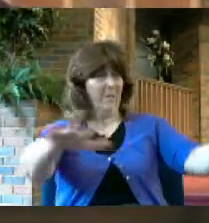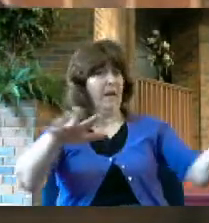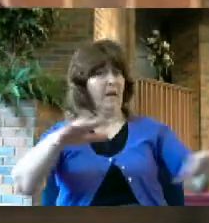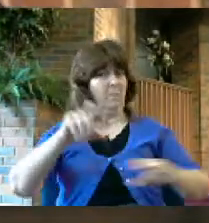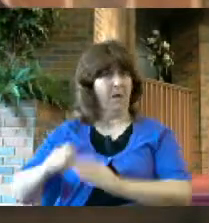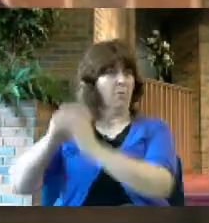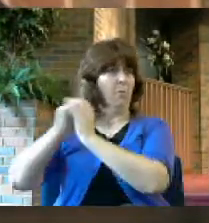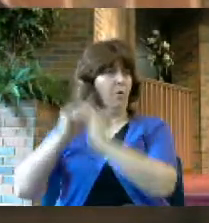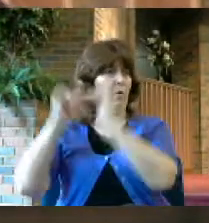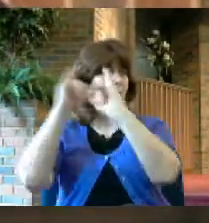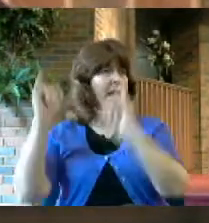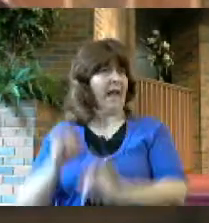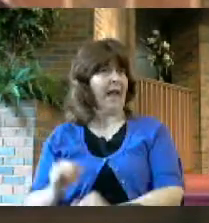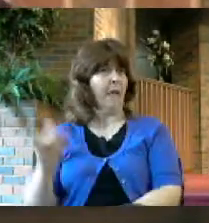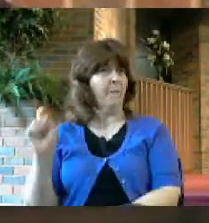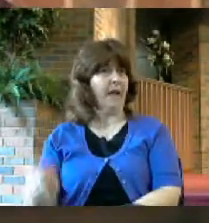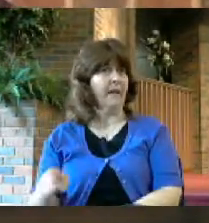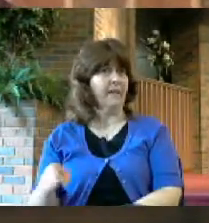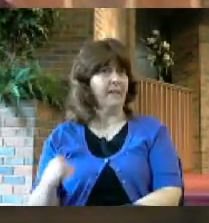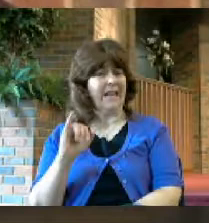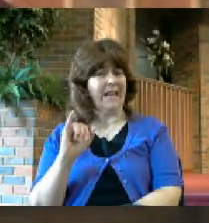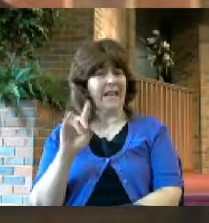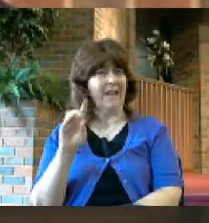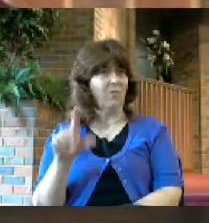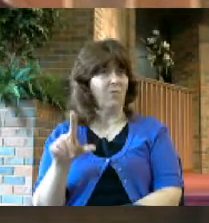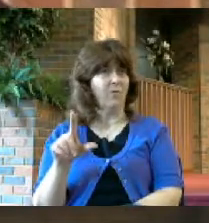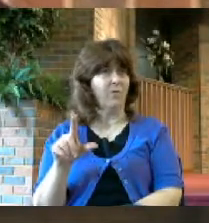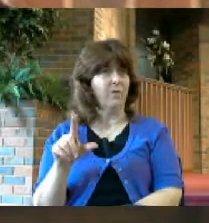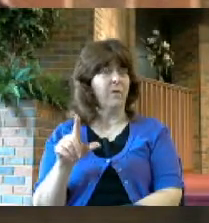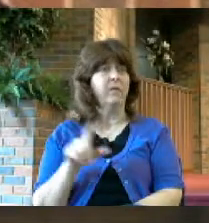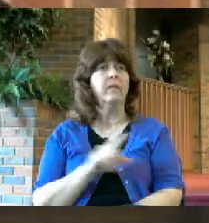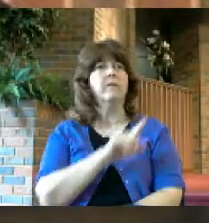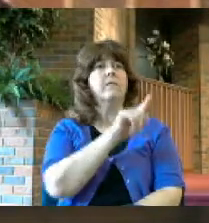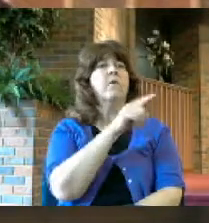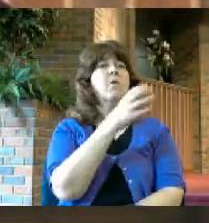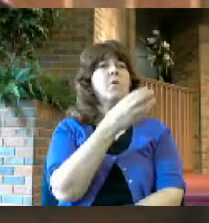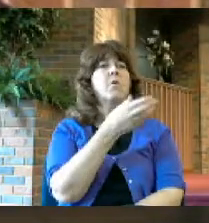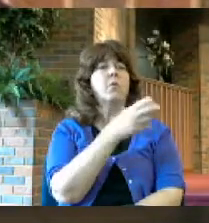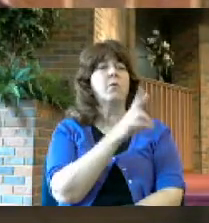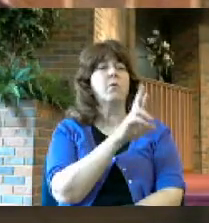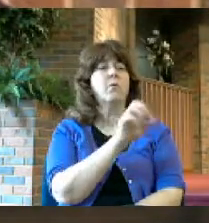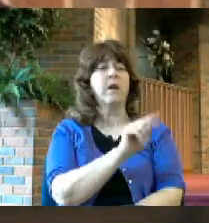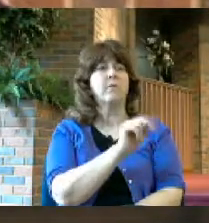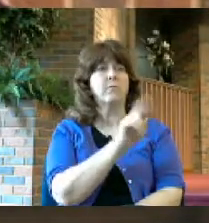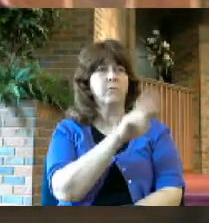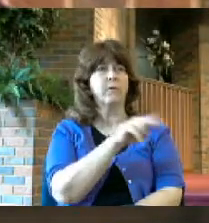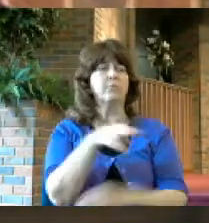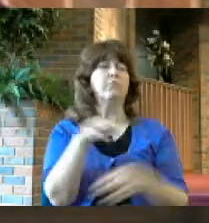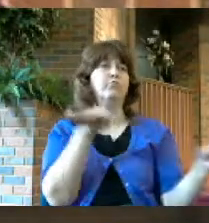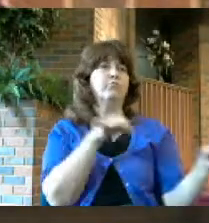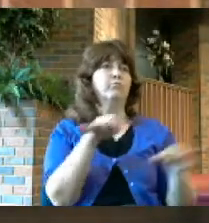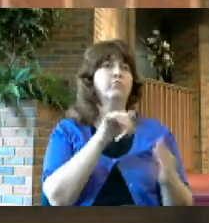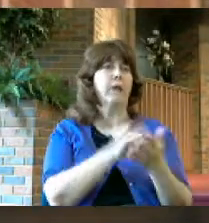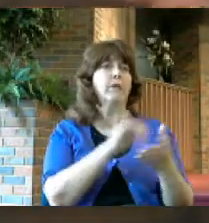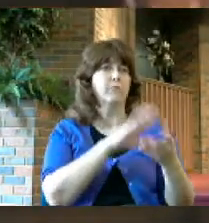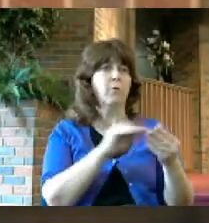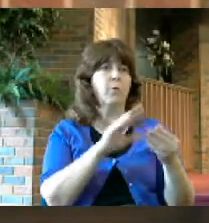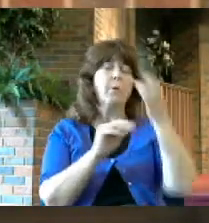1 Kings chapter 22 tells us a story. We're not going to go and read it, but I want to refer to it. As the story